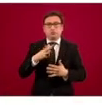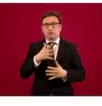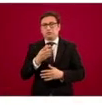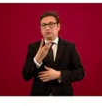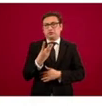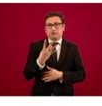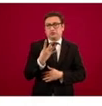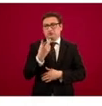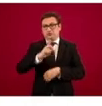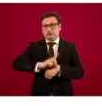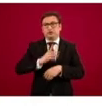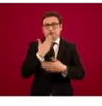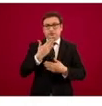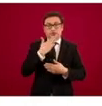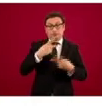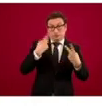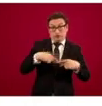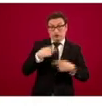the proportion of